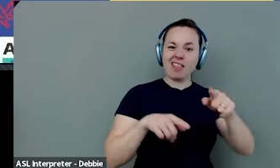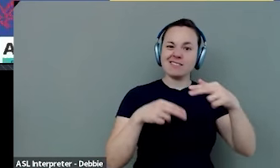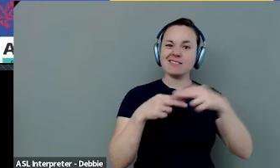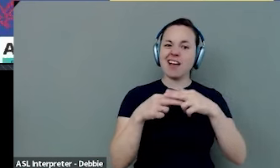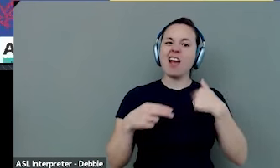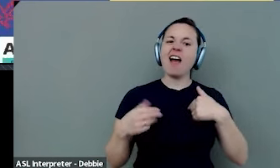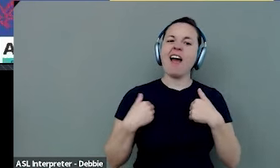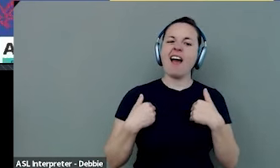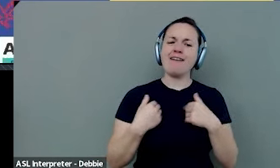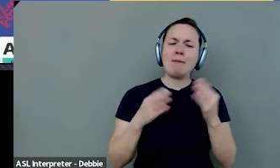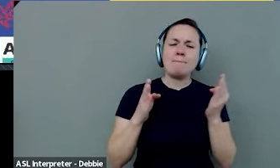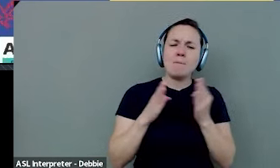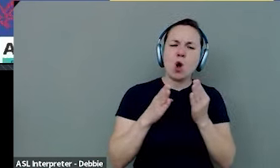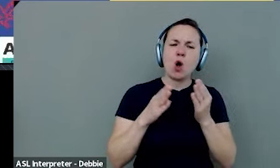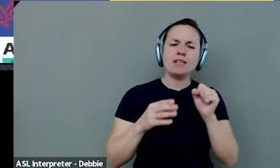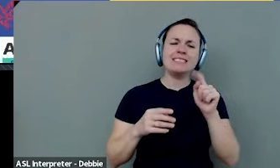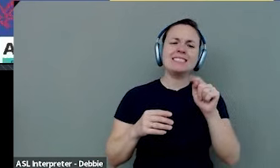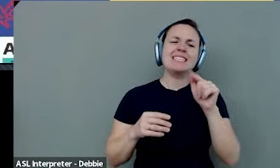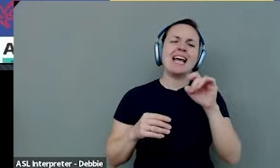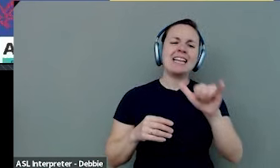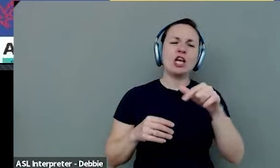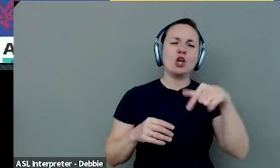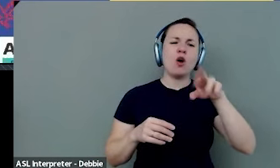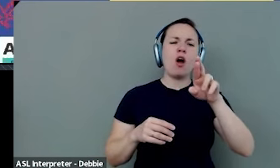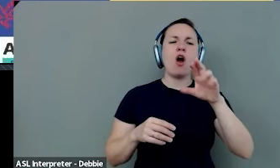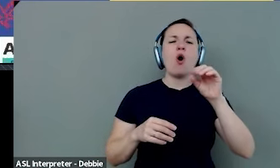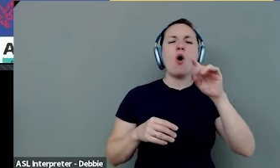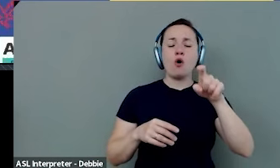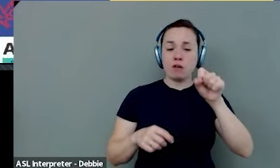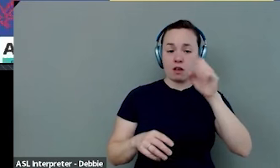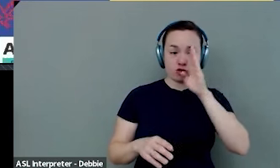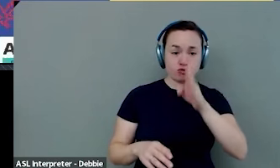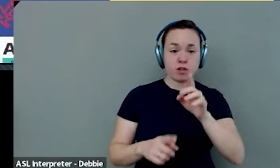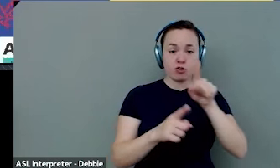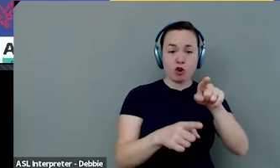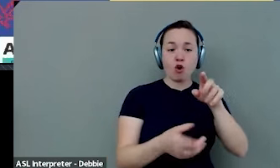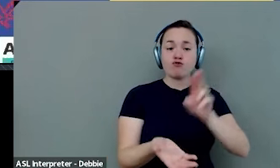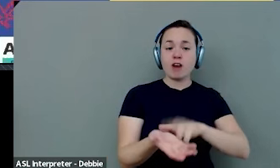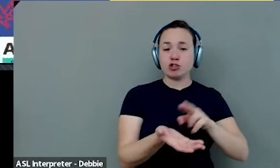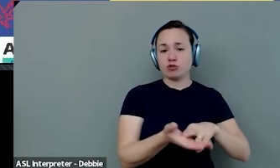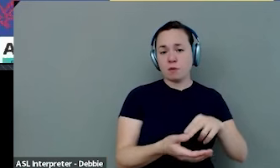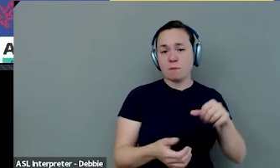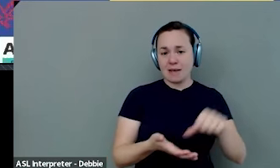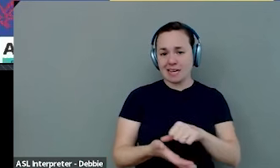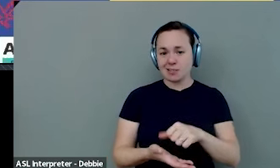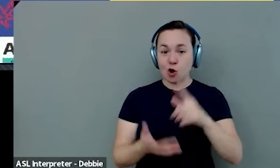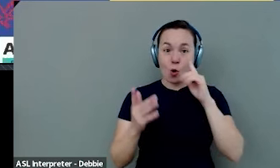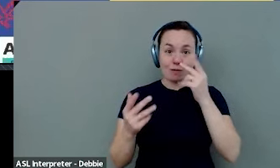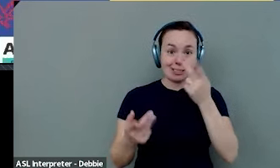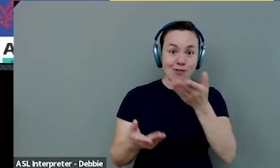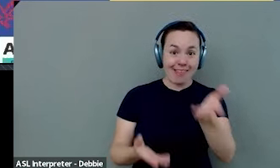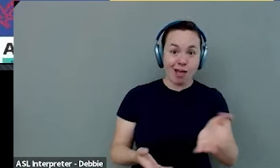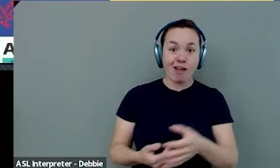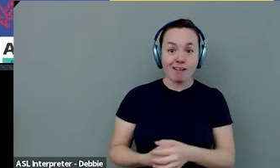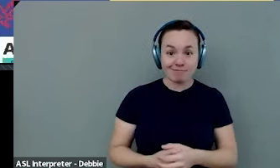a small Scan Me QR code where you can go straight to the registration page. So Hope to see you there. Thank you.